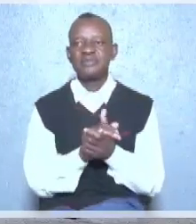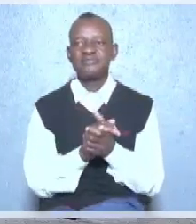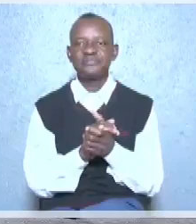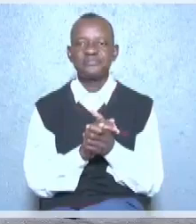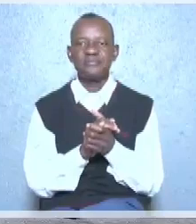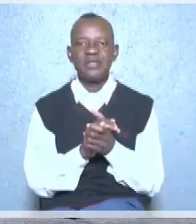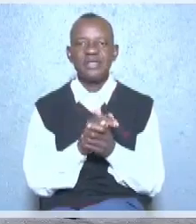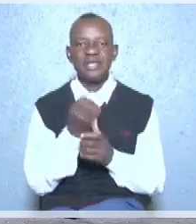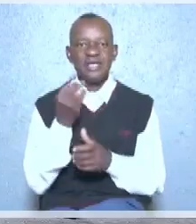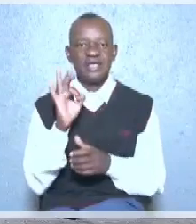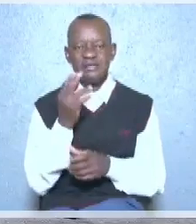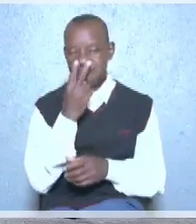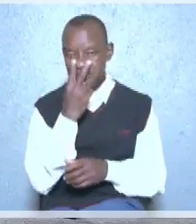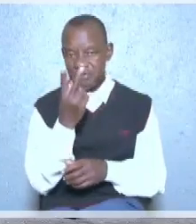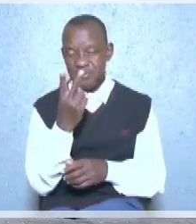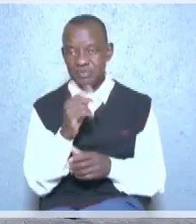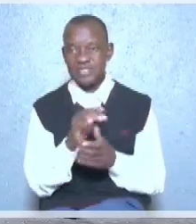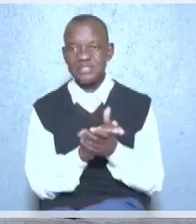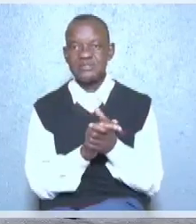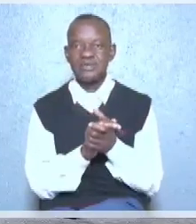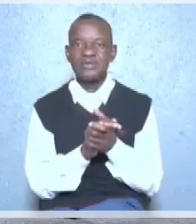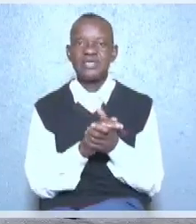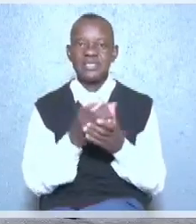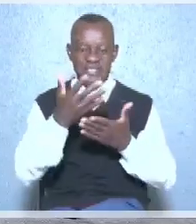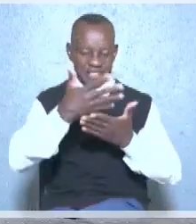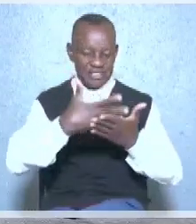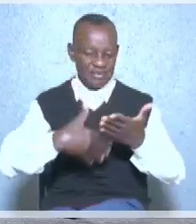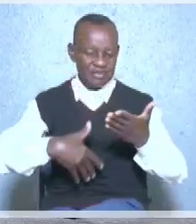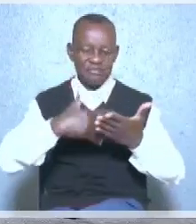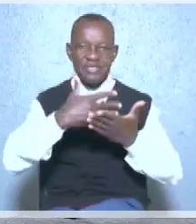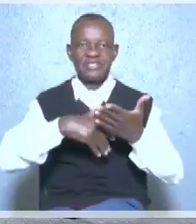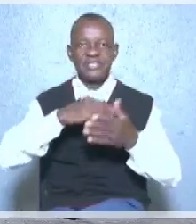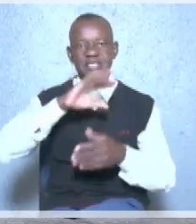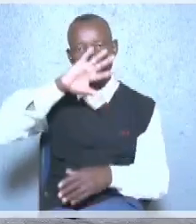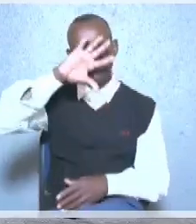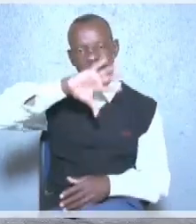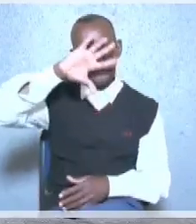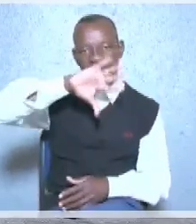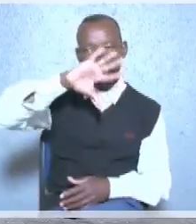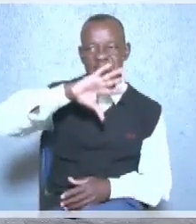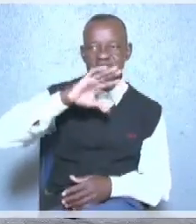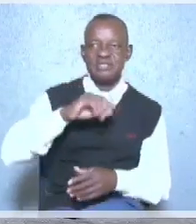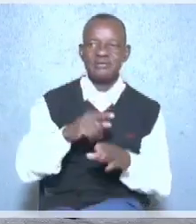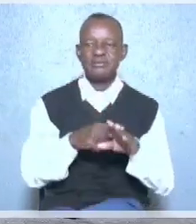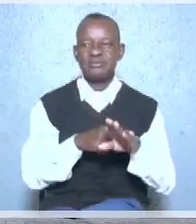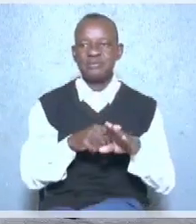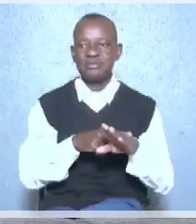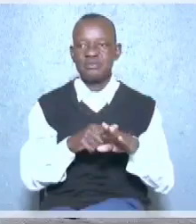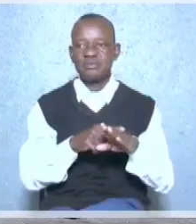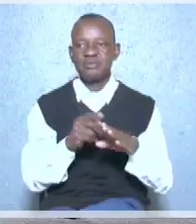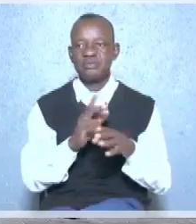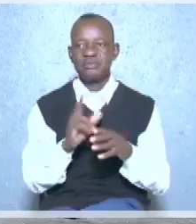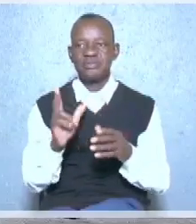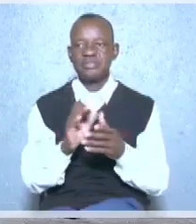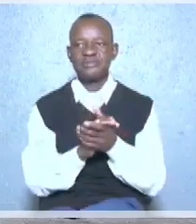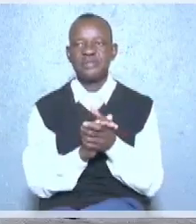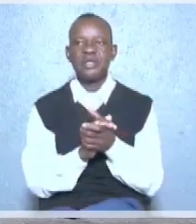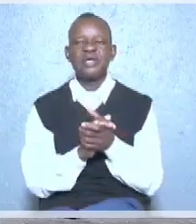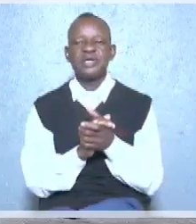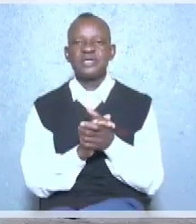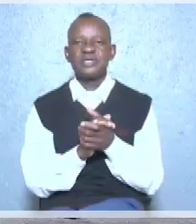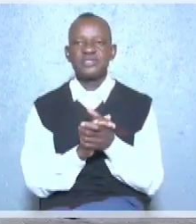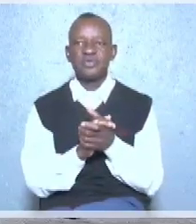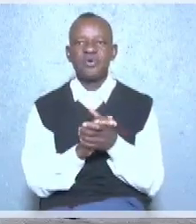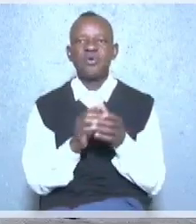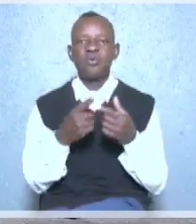one in Somalia. The story that was happened is far from what we were shown on the film. Yeah, and I